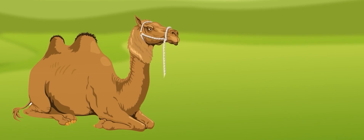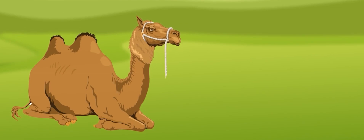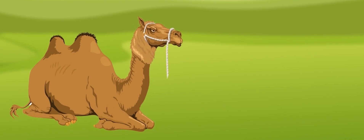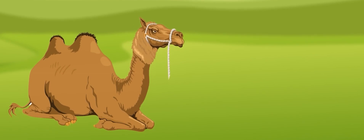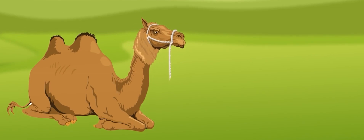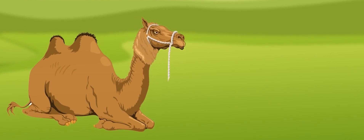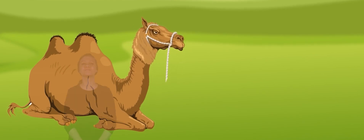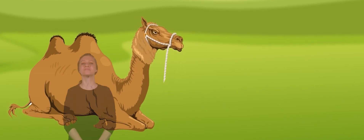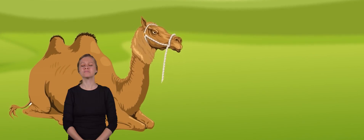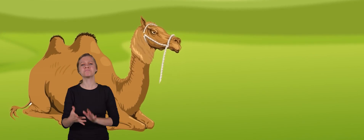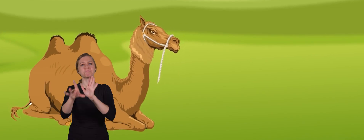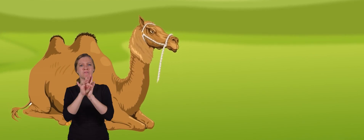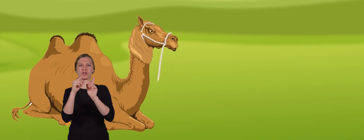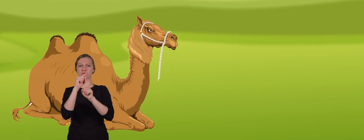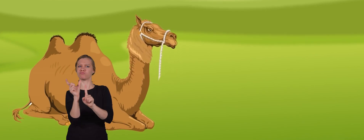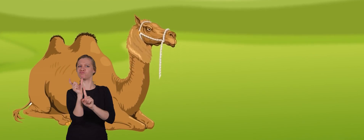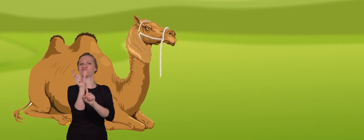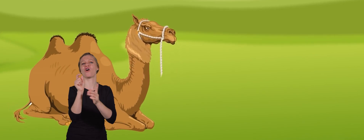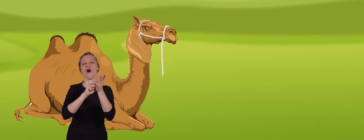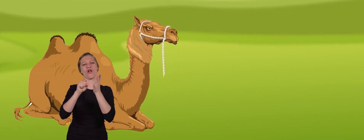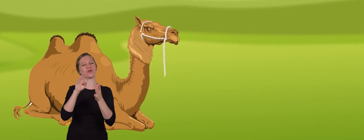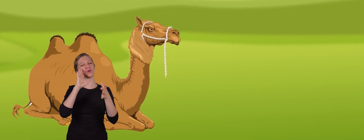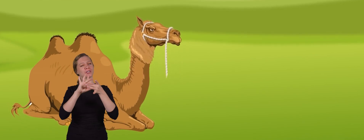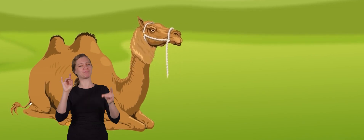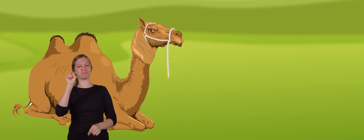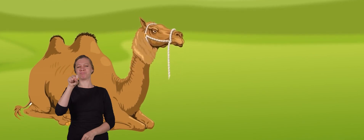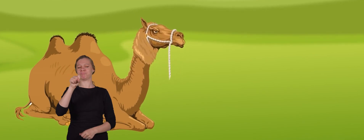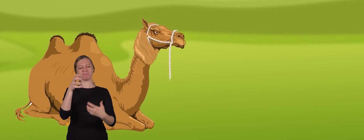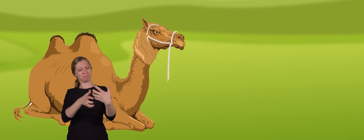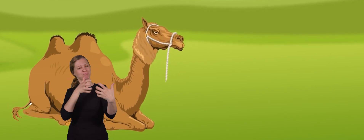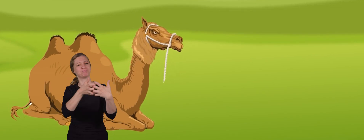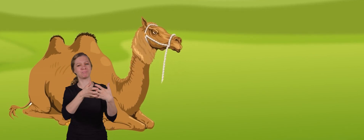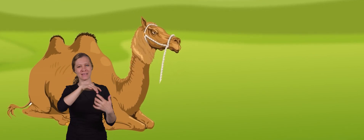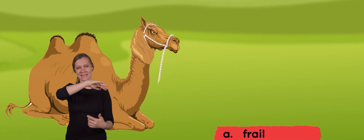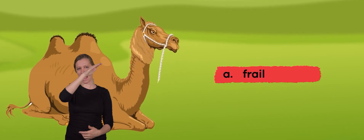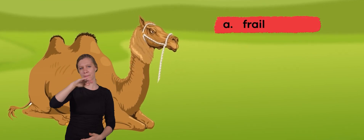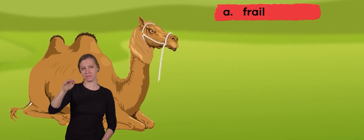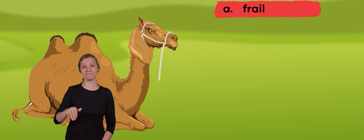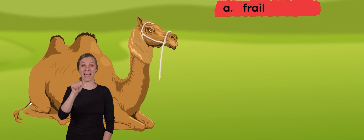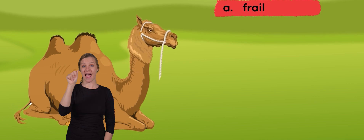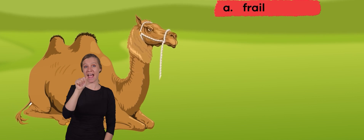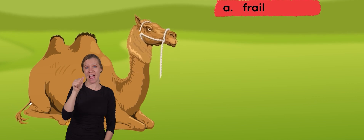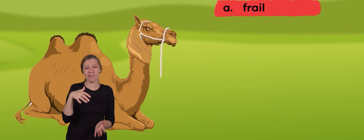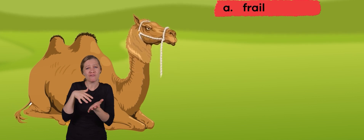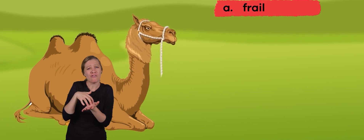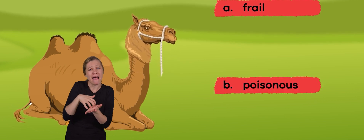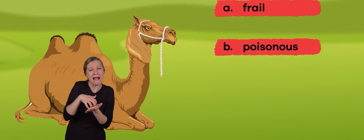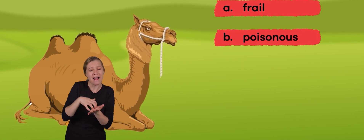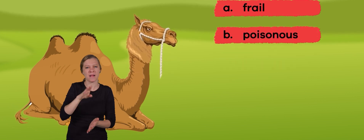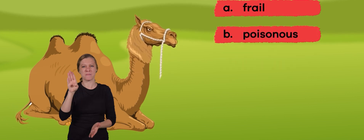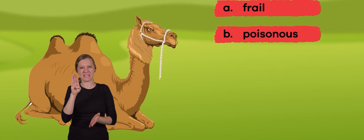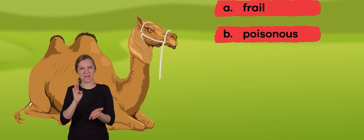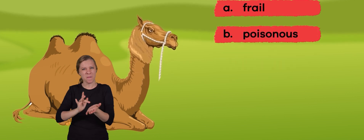2. Choose the word the author would say best describes the camel. A. Frail. B.